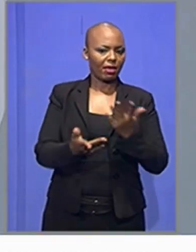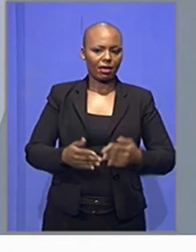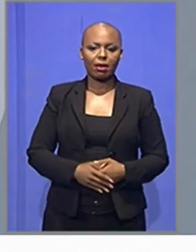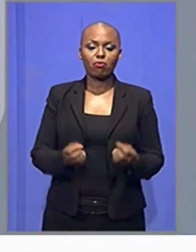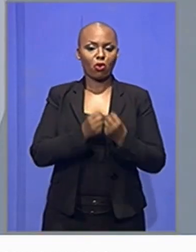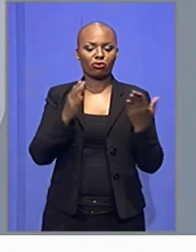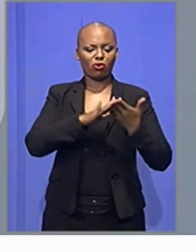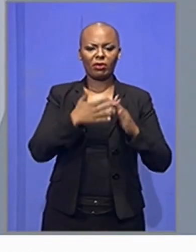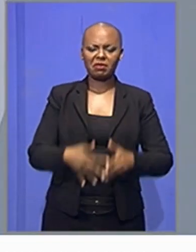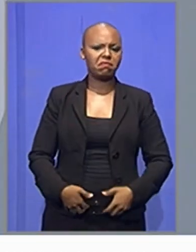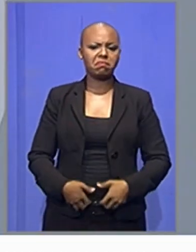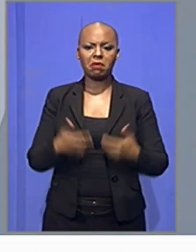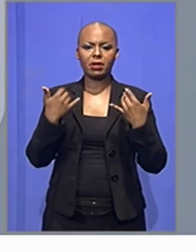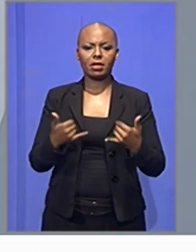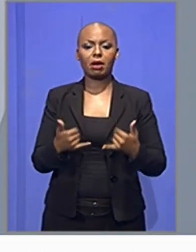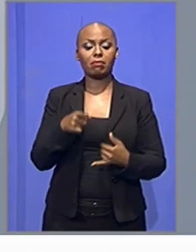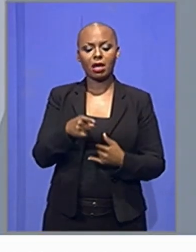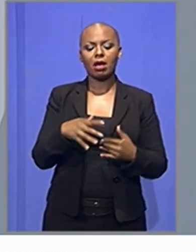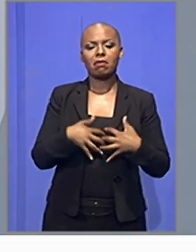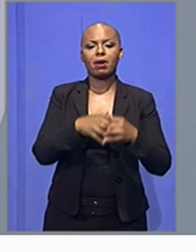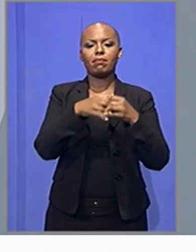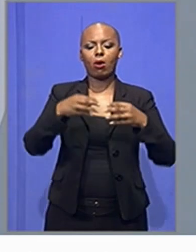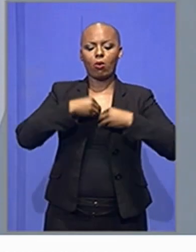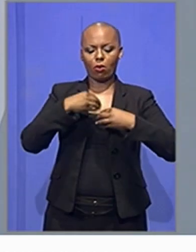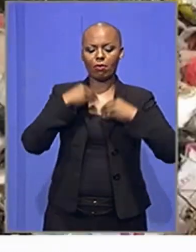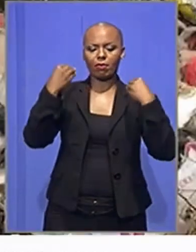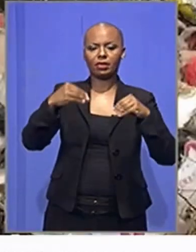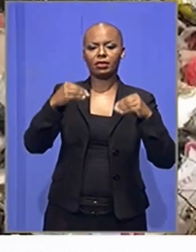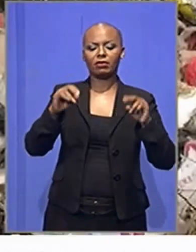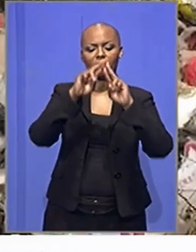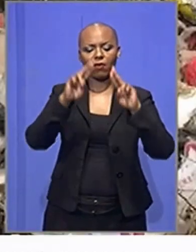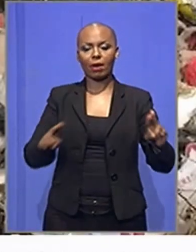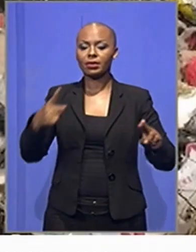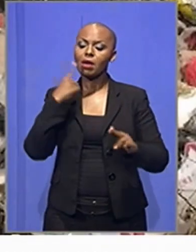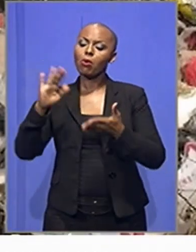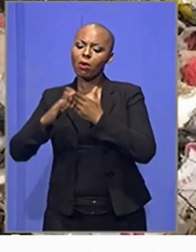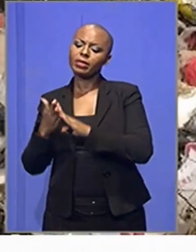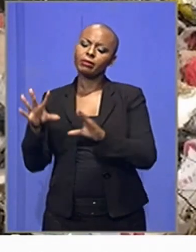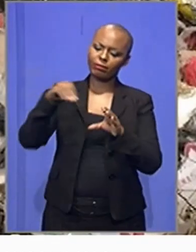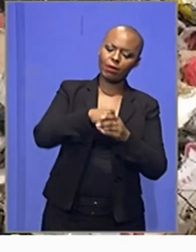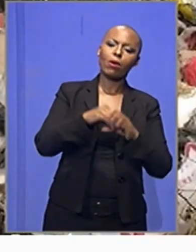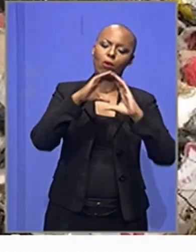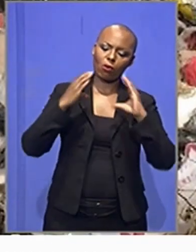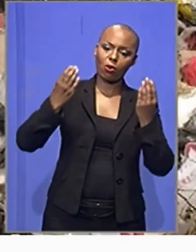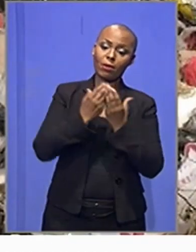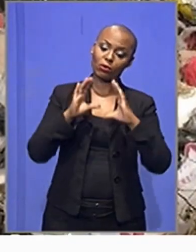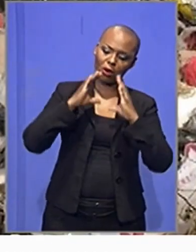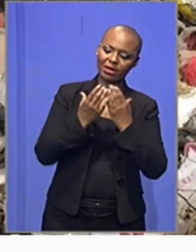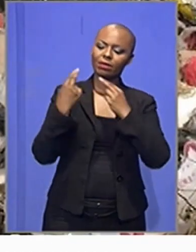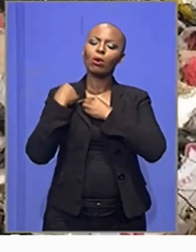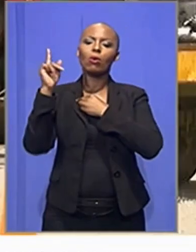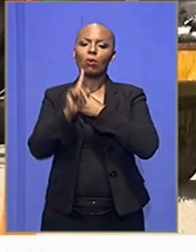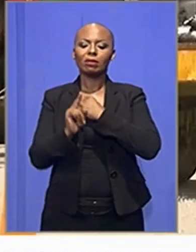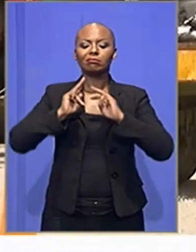maoto. Mafube Business Forum e re e batla baahi e be karolo ya komiti e tla lekola ka moo ditjhelete